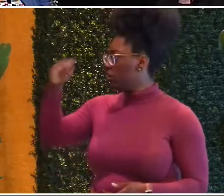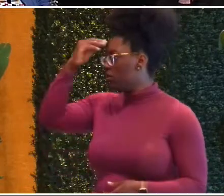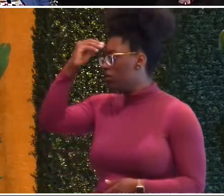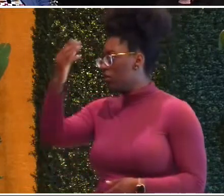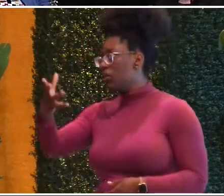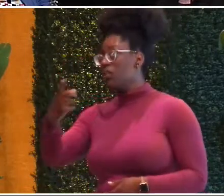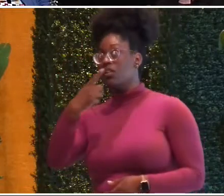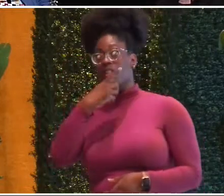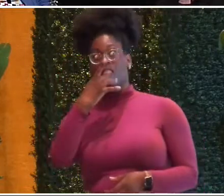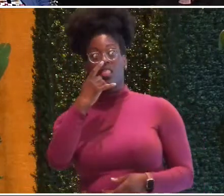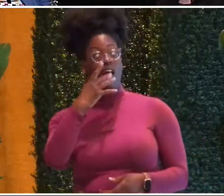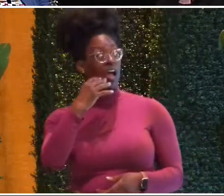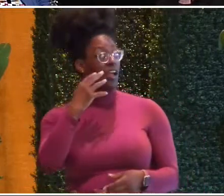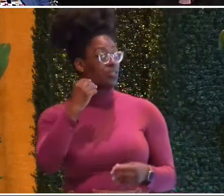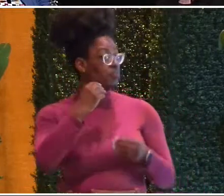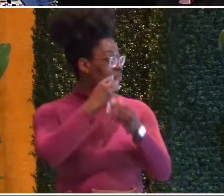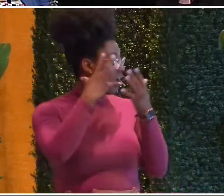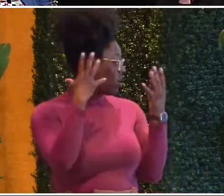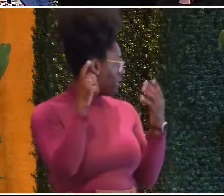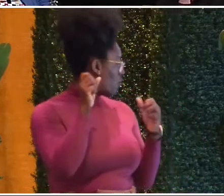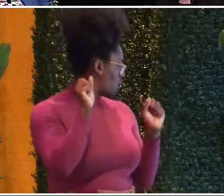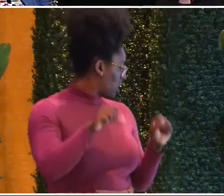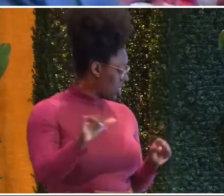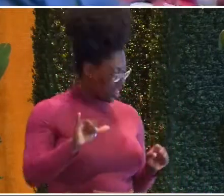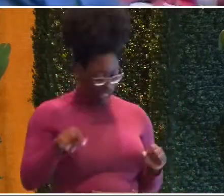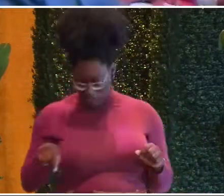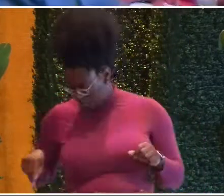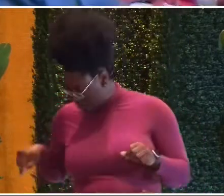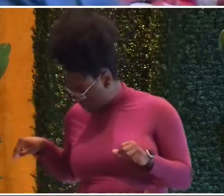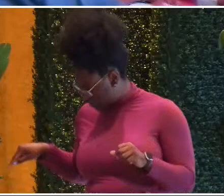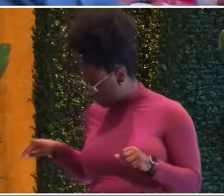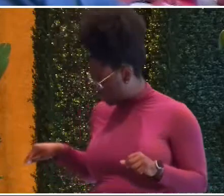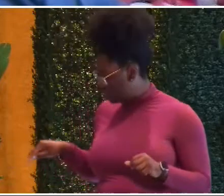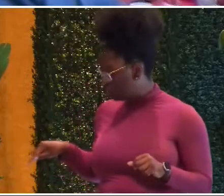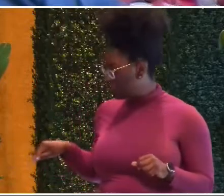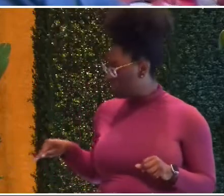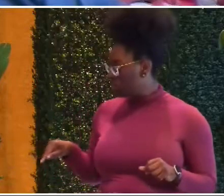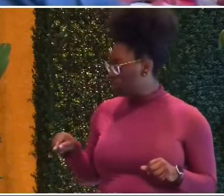There's a way. We can just put a piece of paper over it. It doesn't need to be like a technological solution.